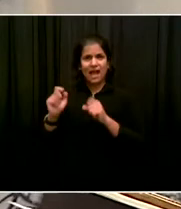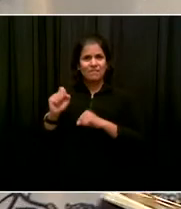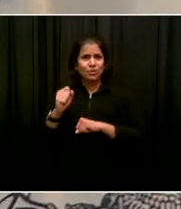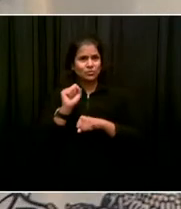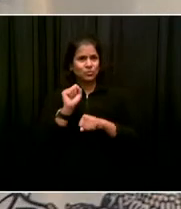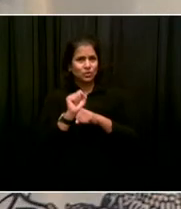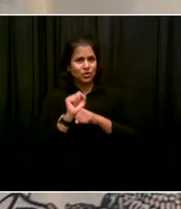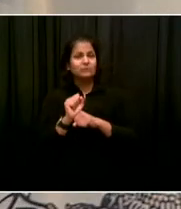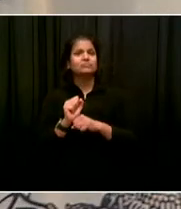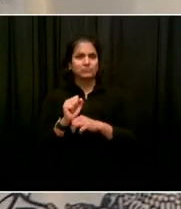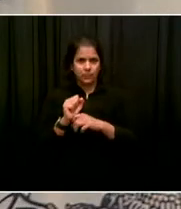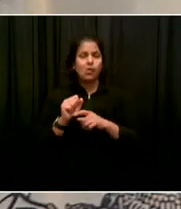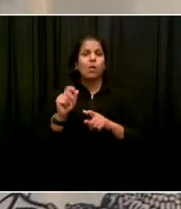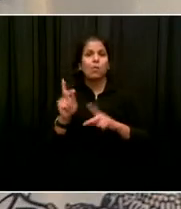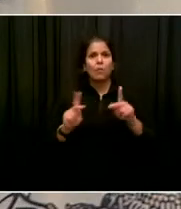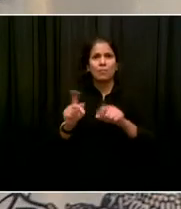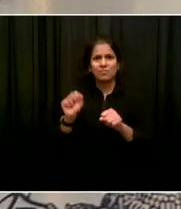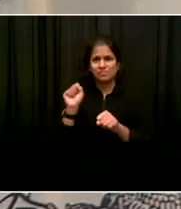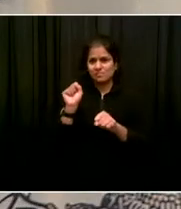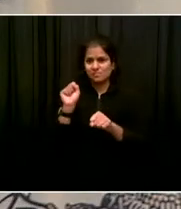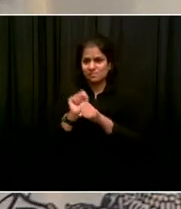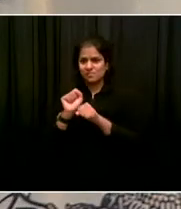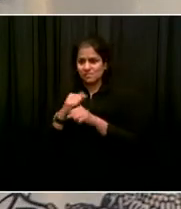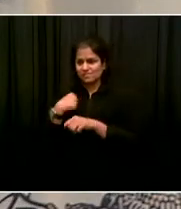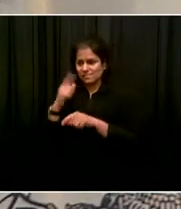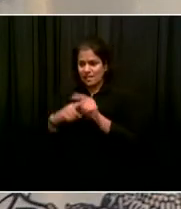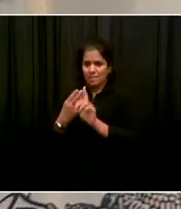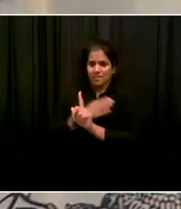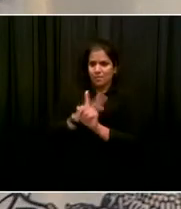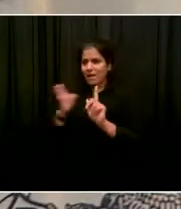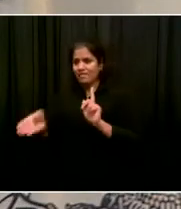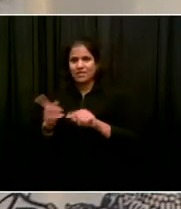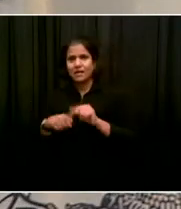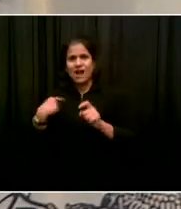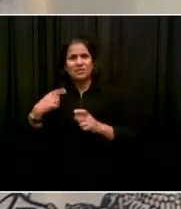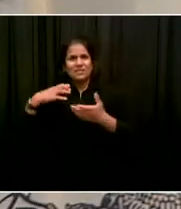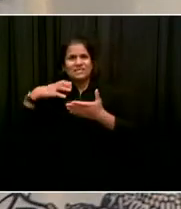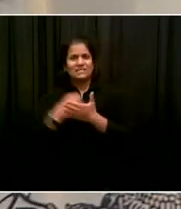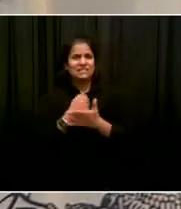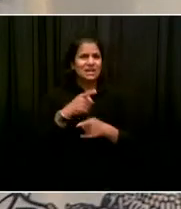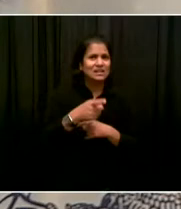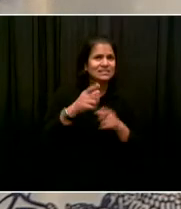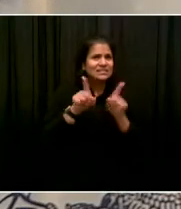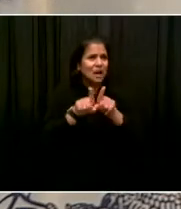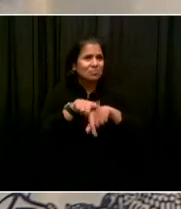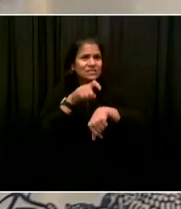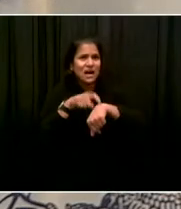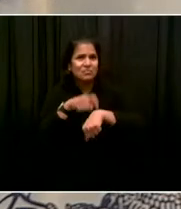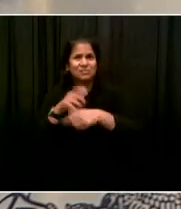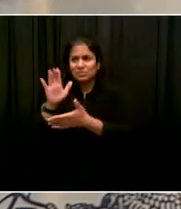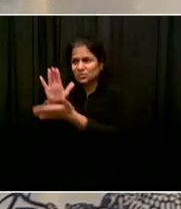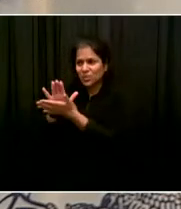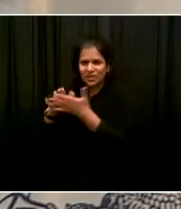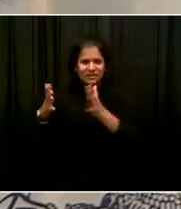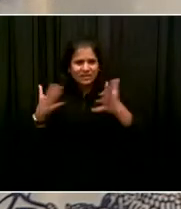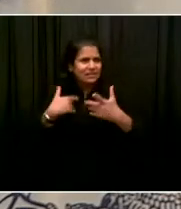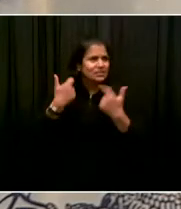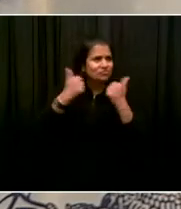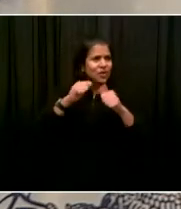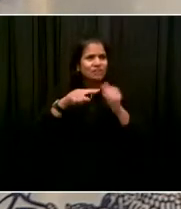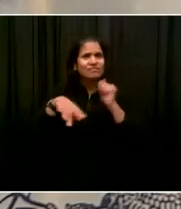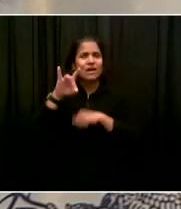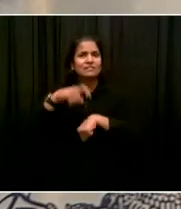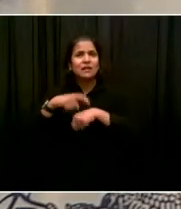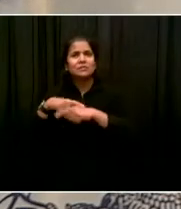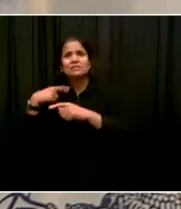midst of the workday, which is hugely inconvenient for a lot of folks. Additionally, the Cumberland testing site